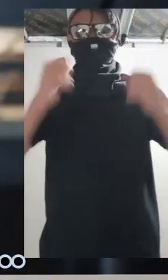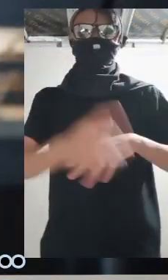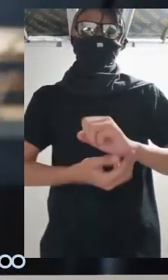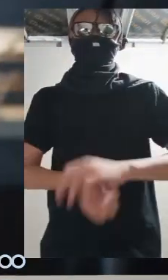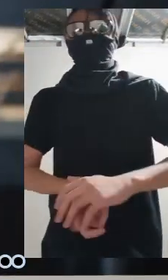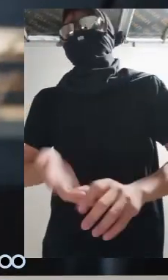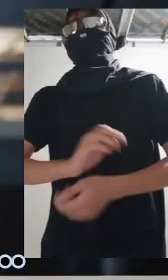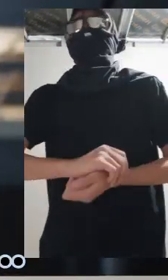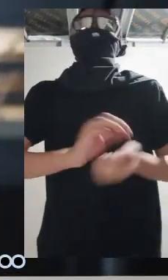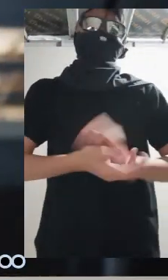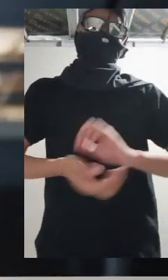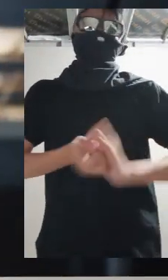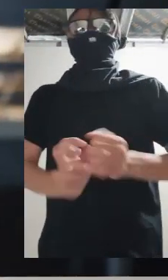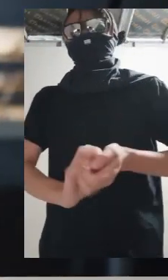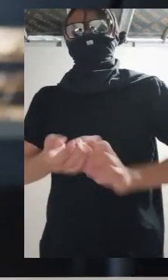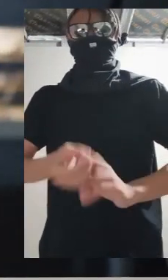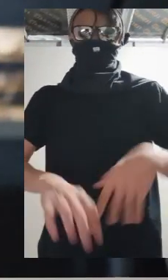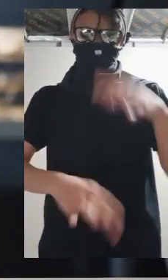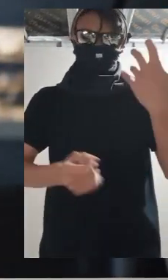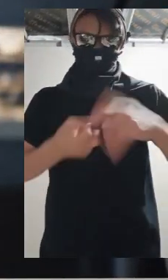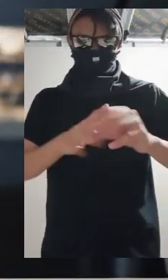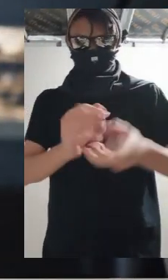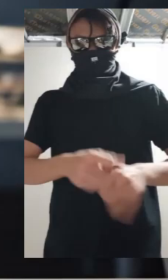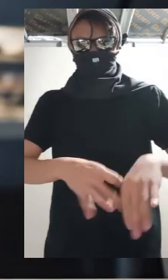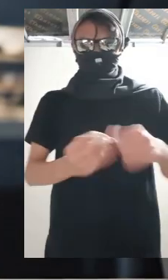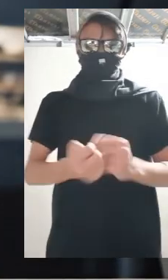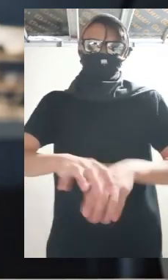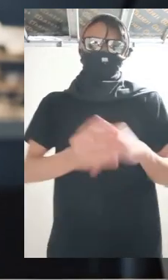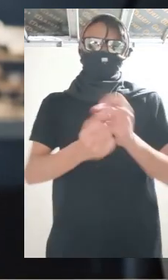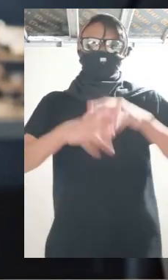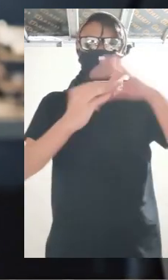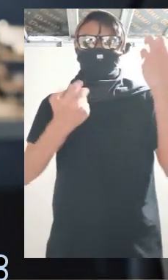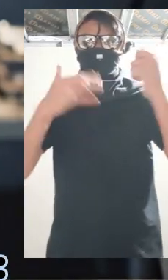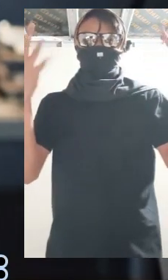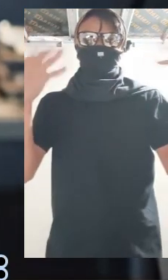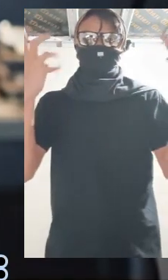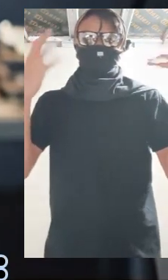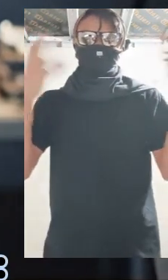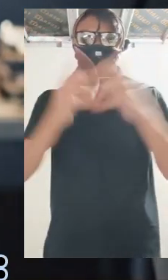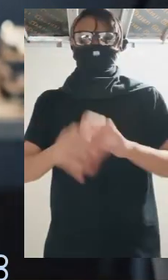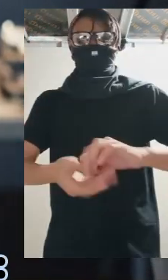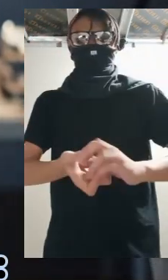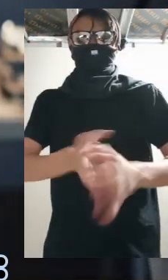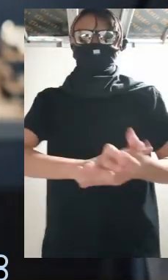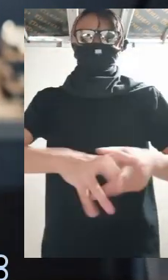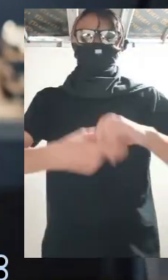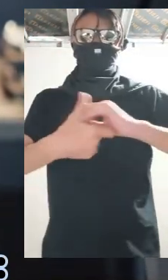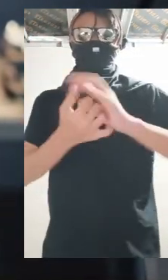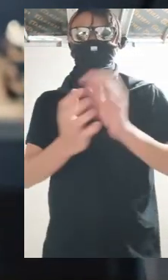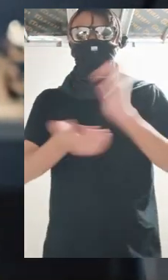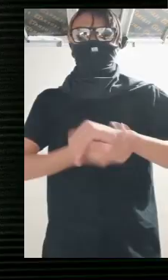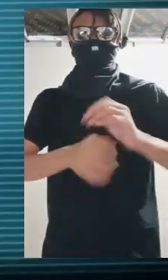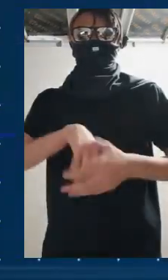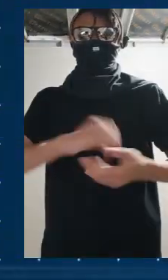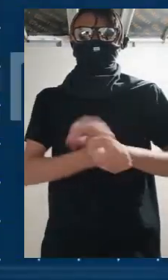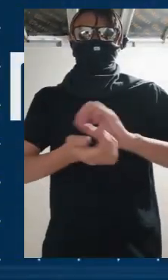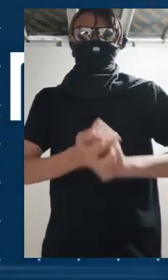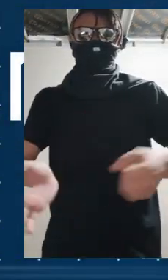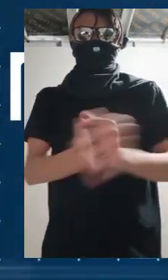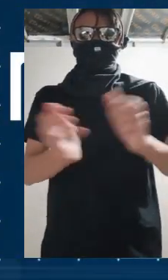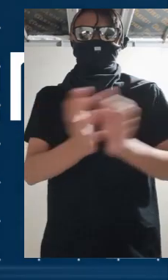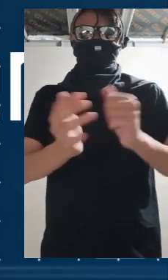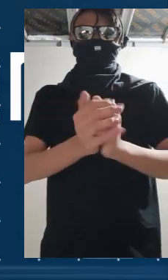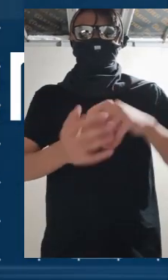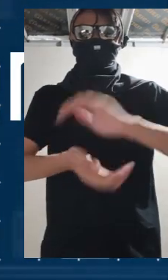of reacting after a problem occurs, risk management focuses on proactively identifying threats and preparing solutions in advance.